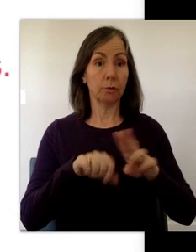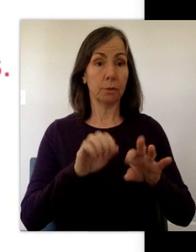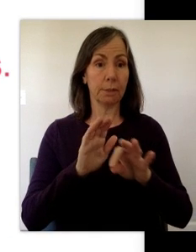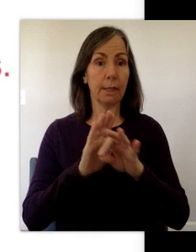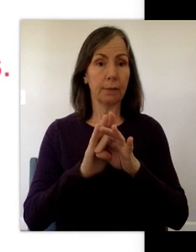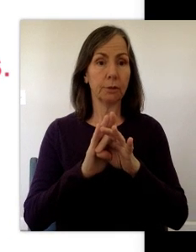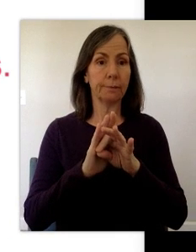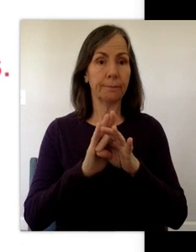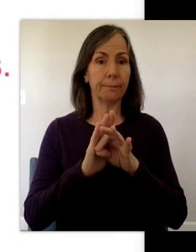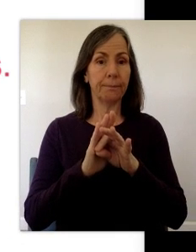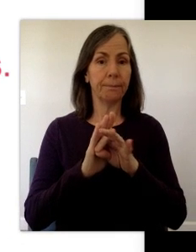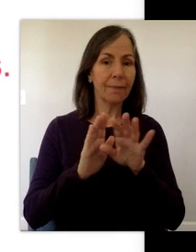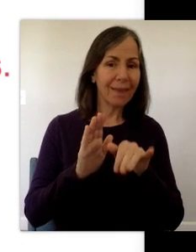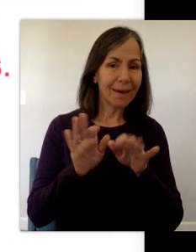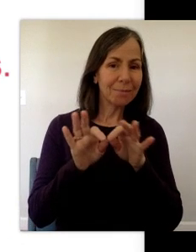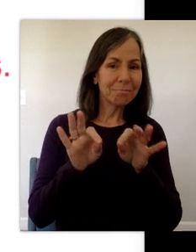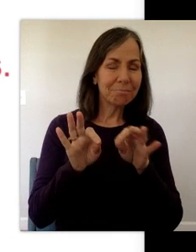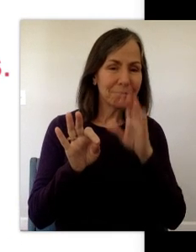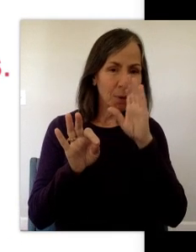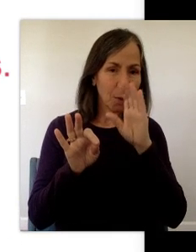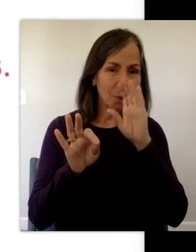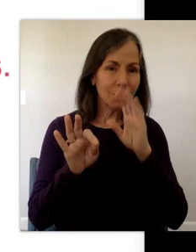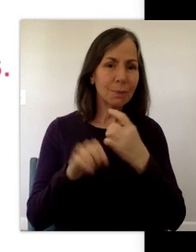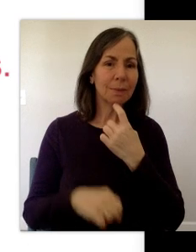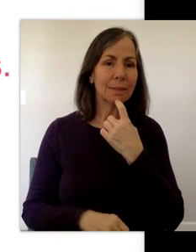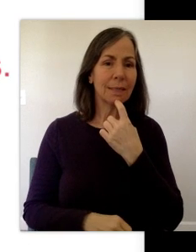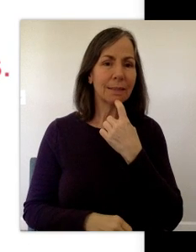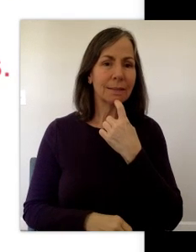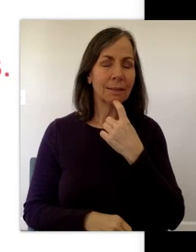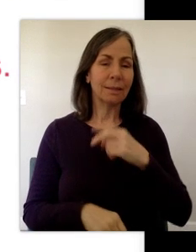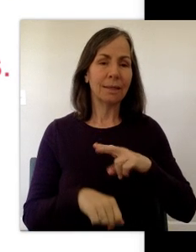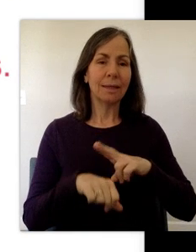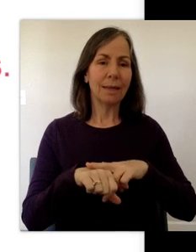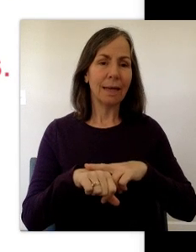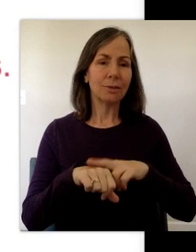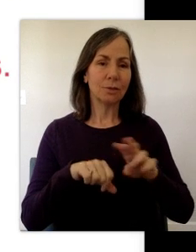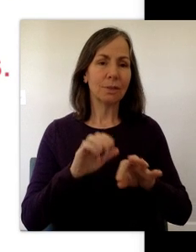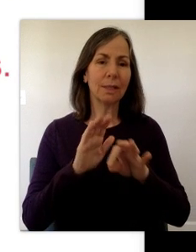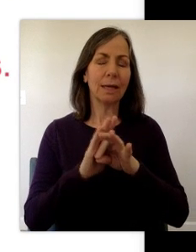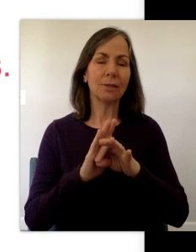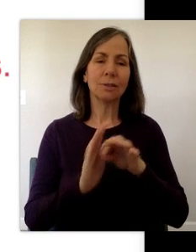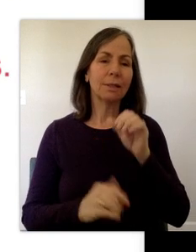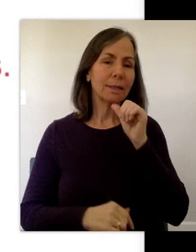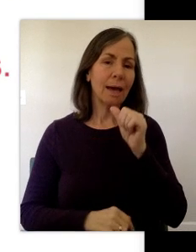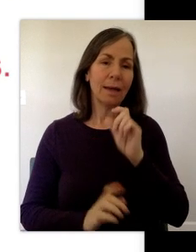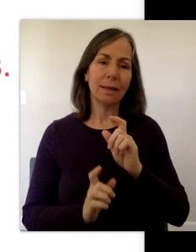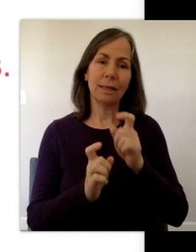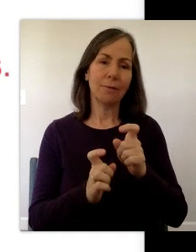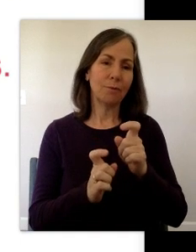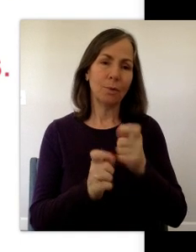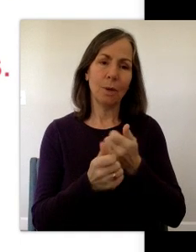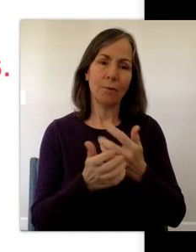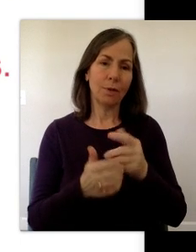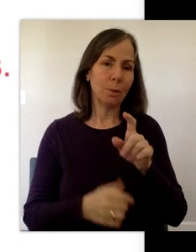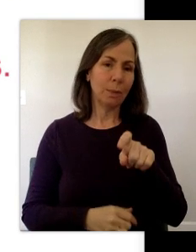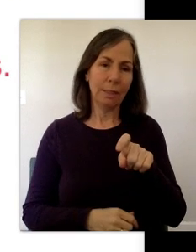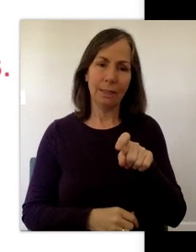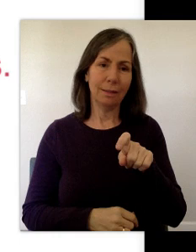This caption on the bottom says, natural selection does not give you what you